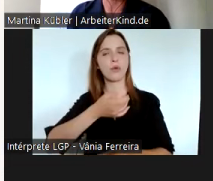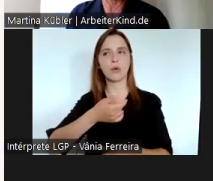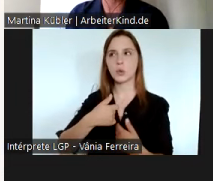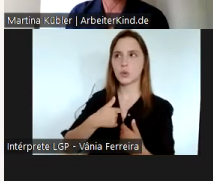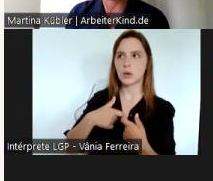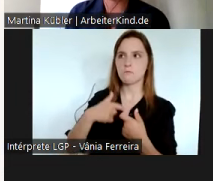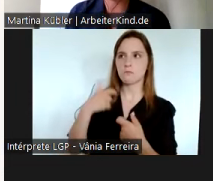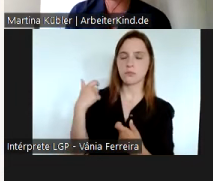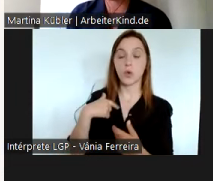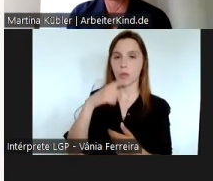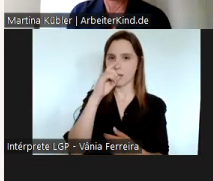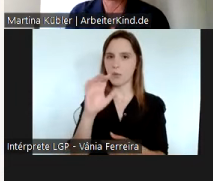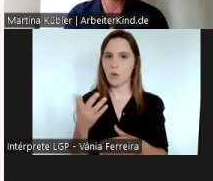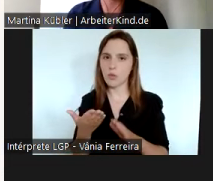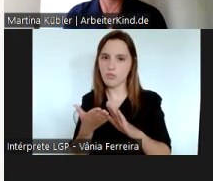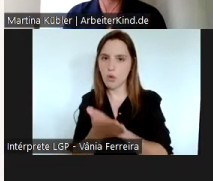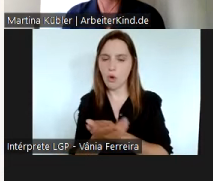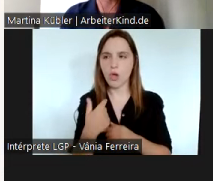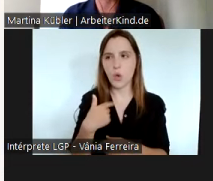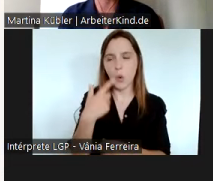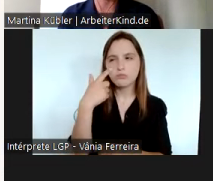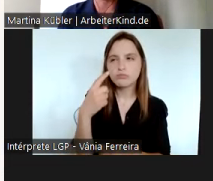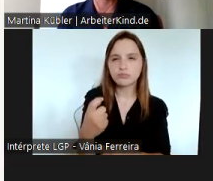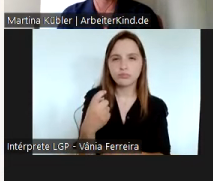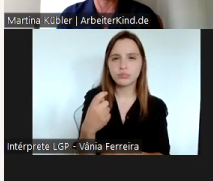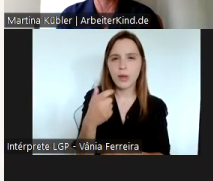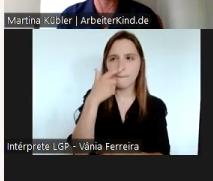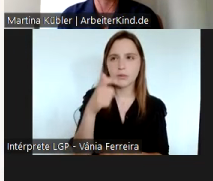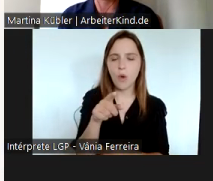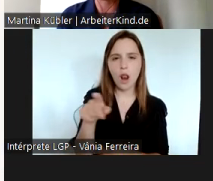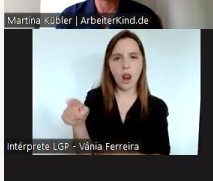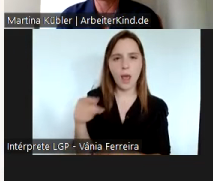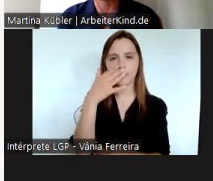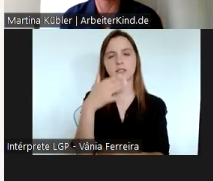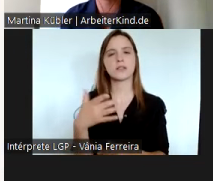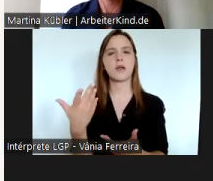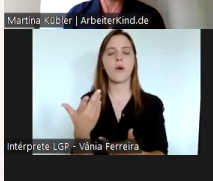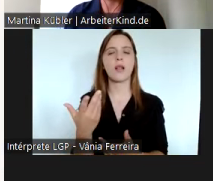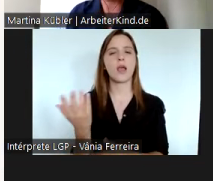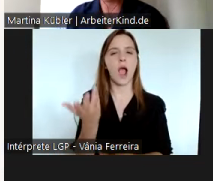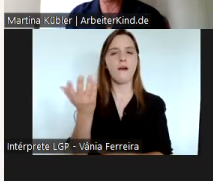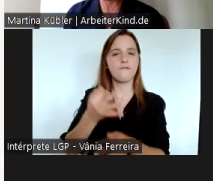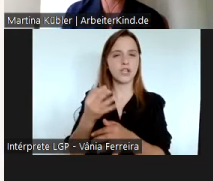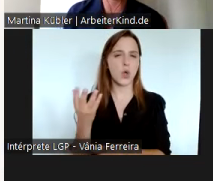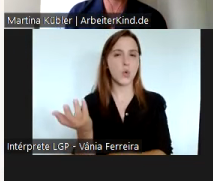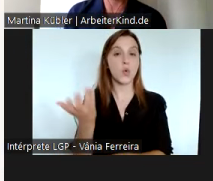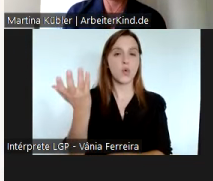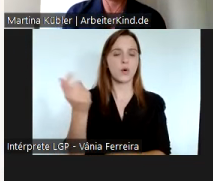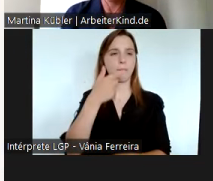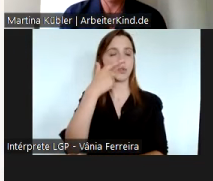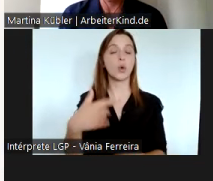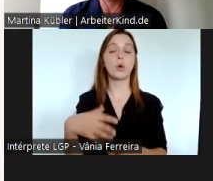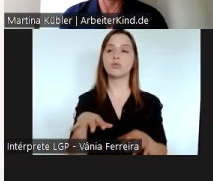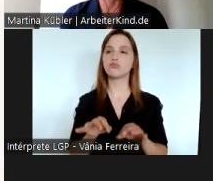first years, I noticed that other people seem to know how to behave at galas or at conferences. And I was like,